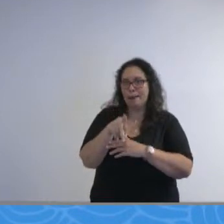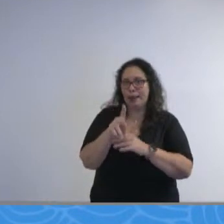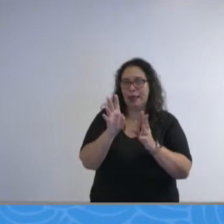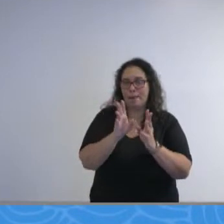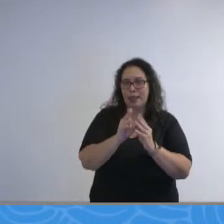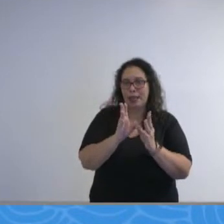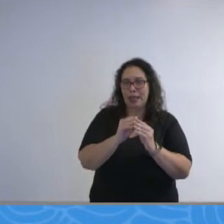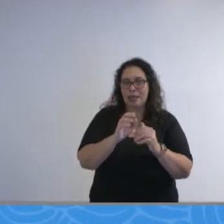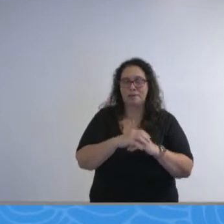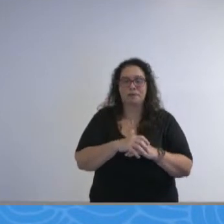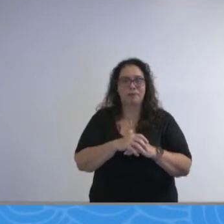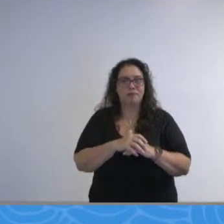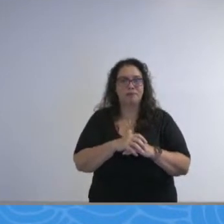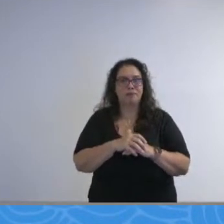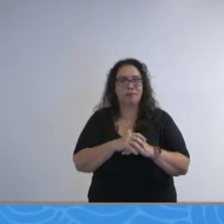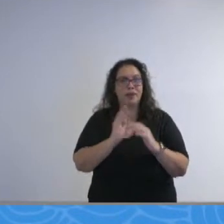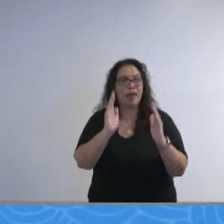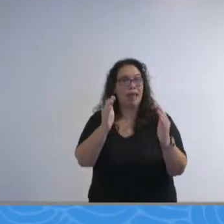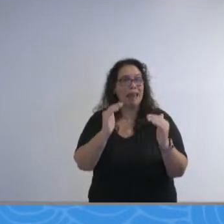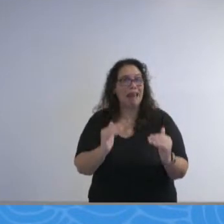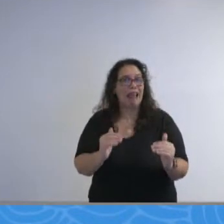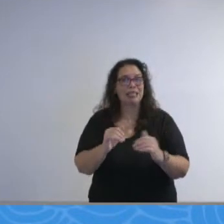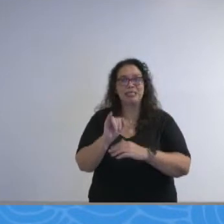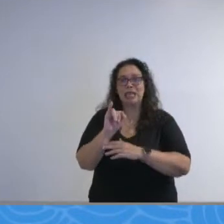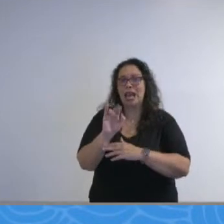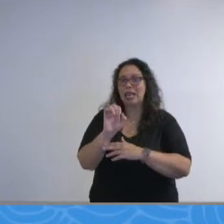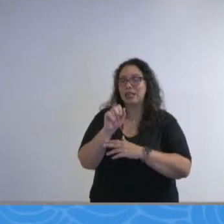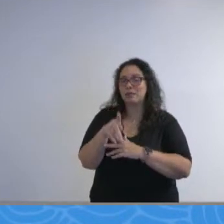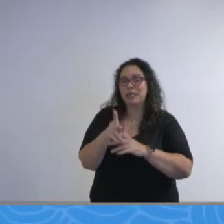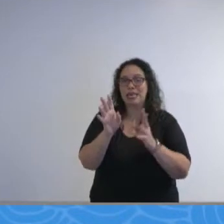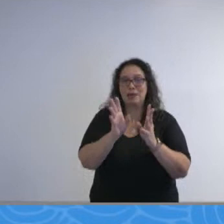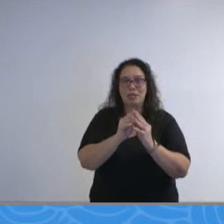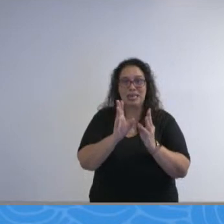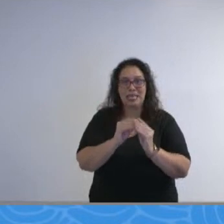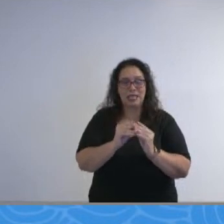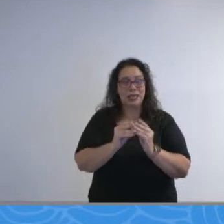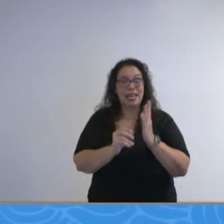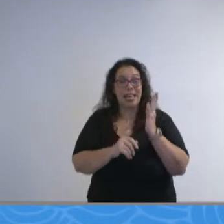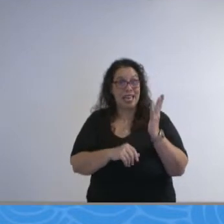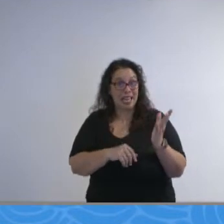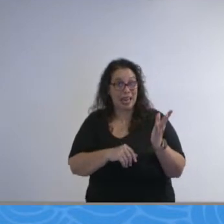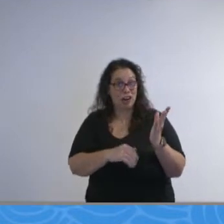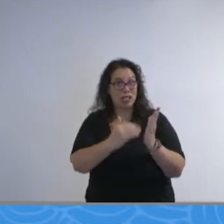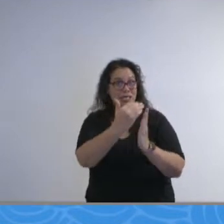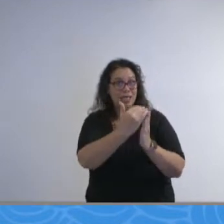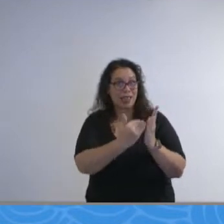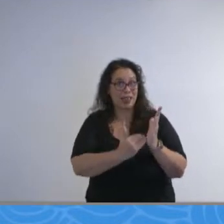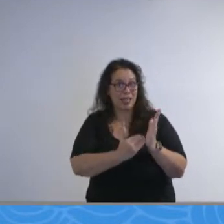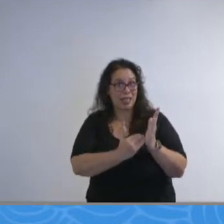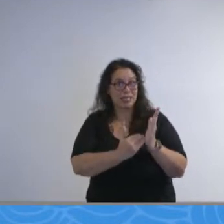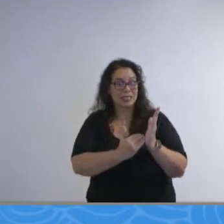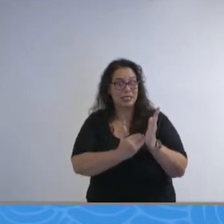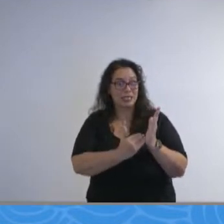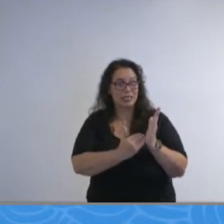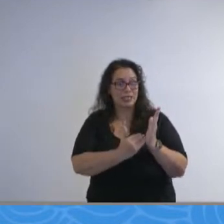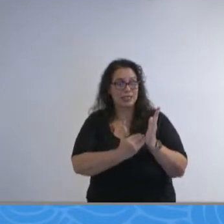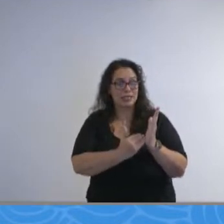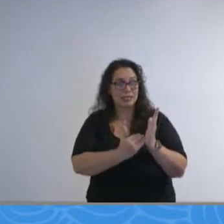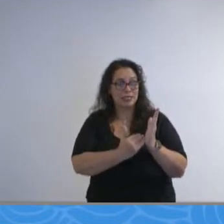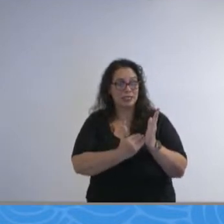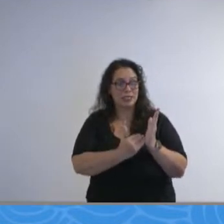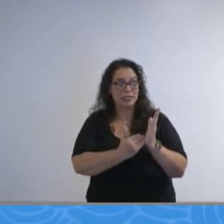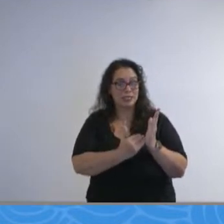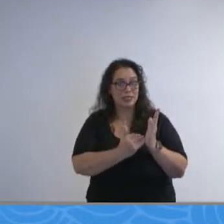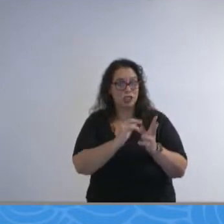Once you're in the IEP meeting, this is a list of areas that could include to adapt to